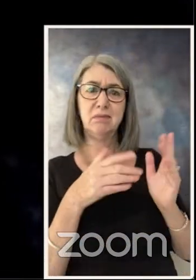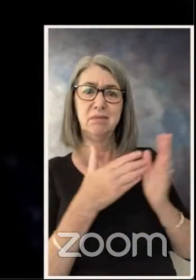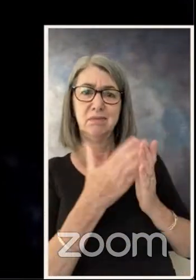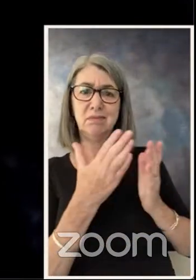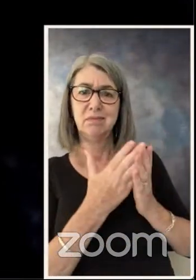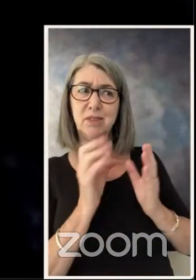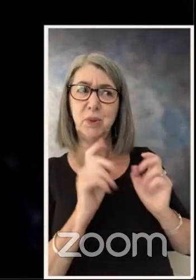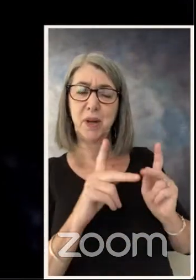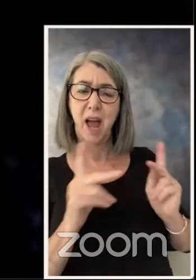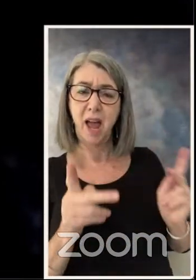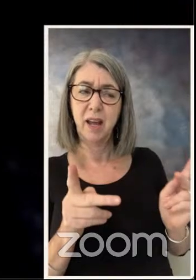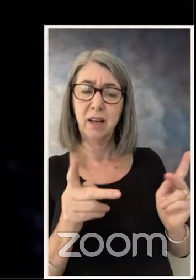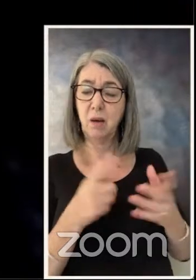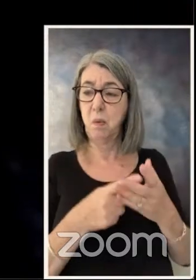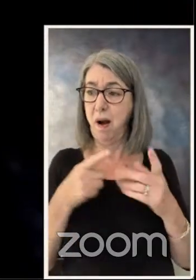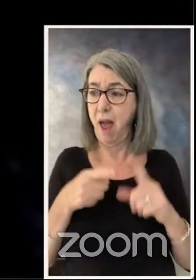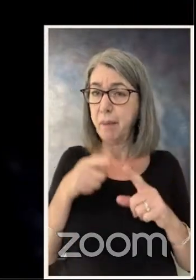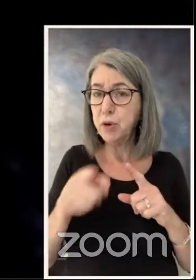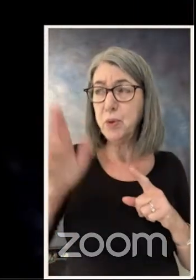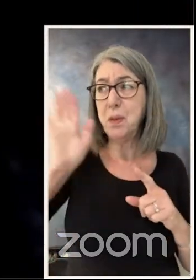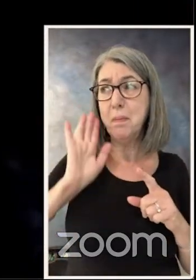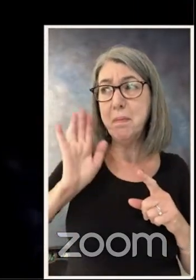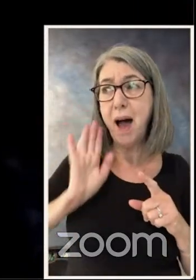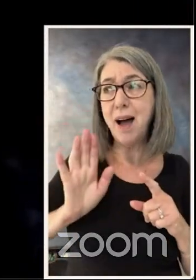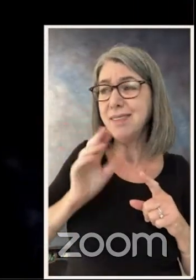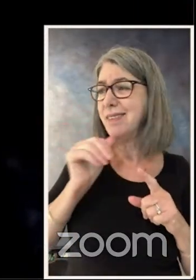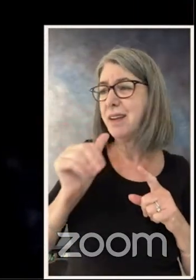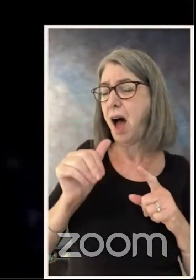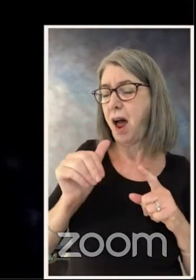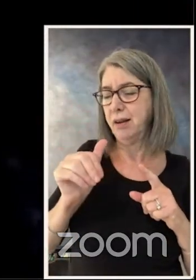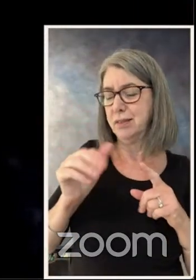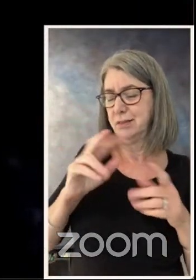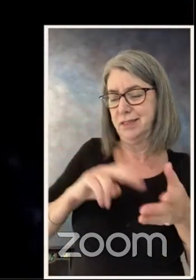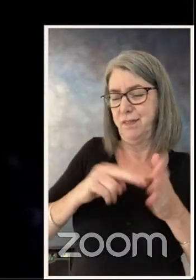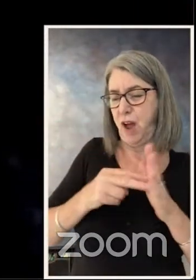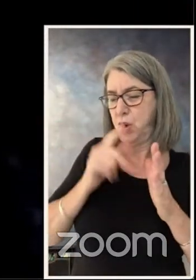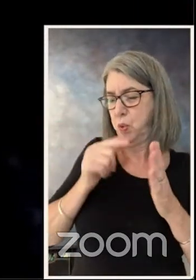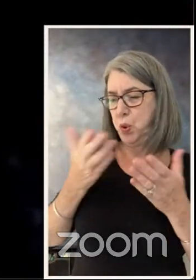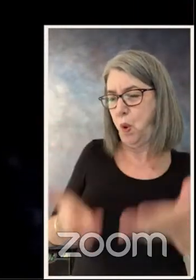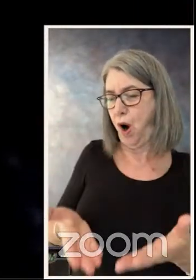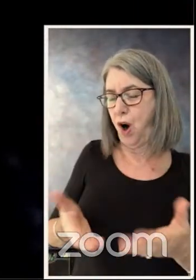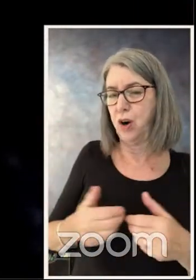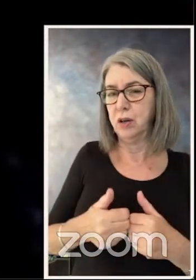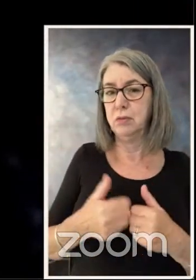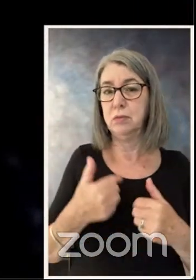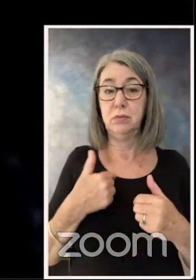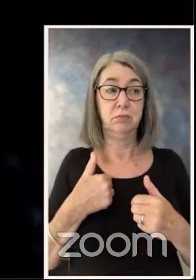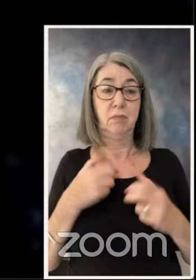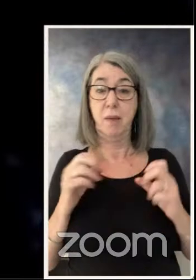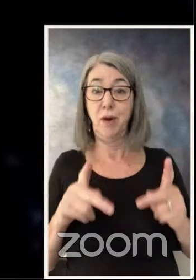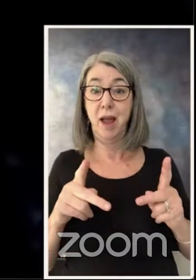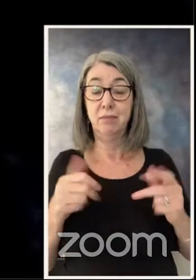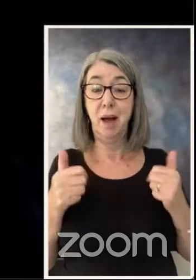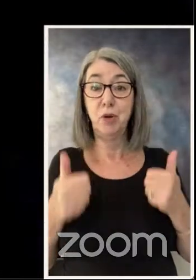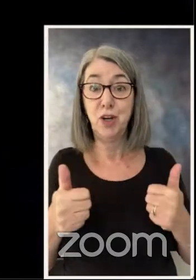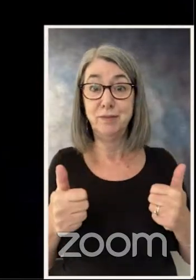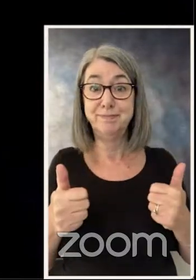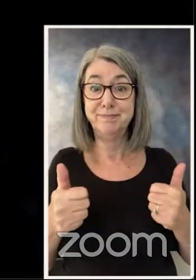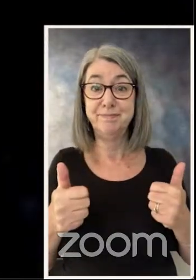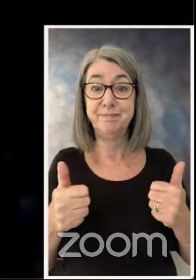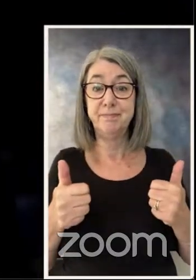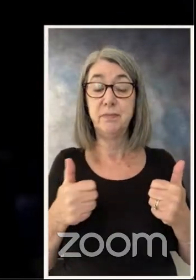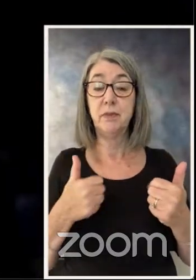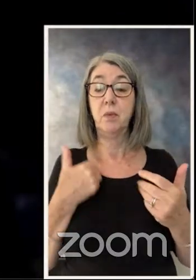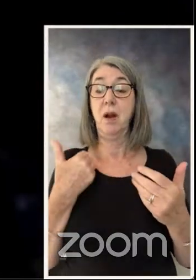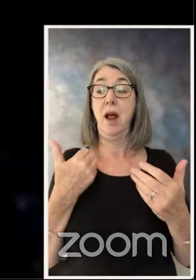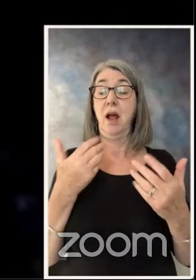okay. What happened to you in the past doesn't define you. So I'm okay. I'm good. But when I